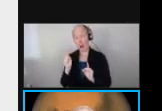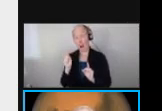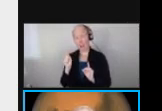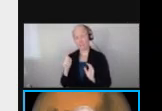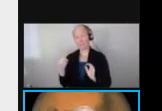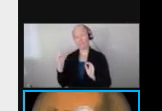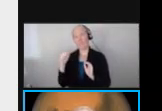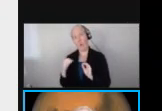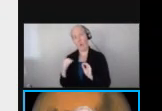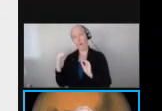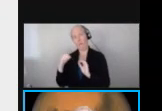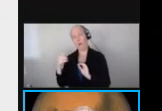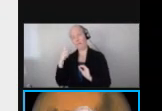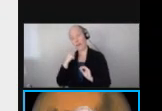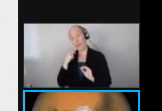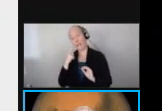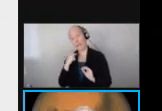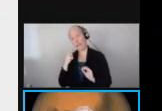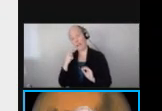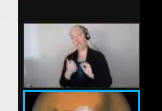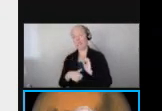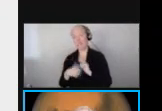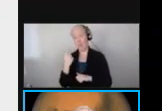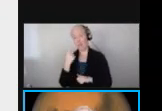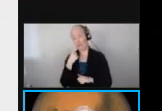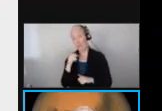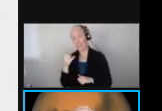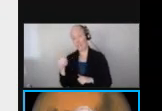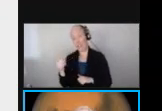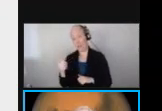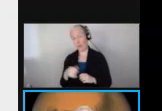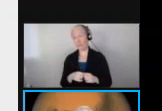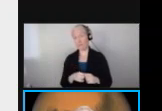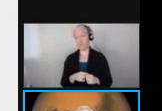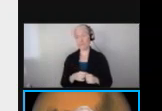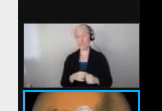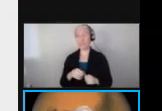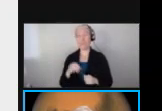with mostly red and yellow. And finally at Mars